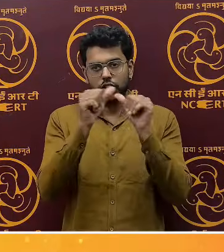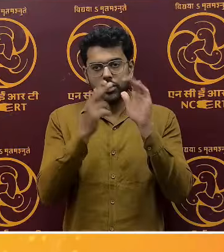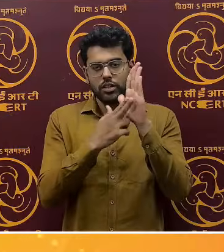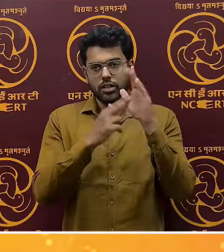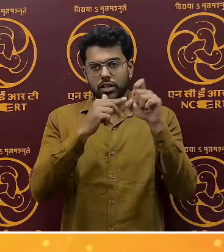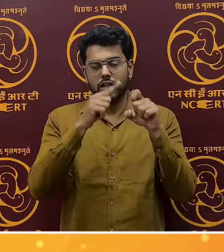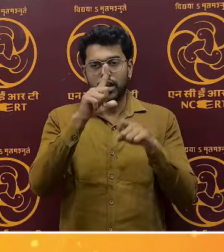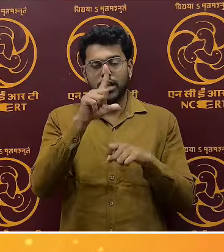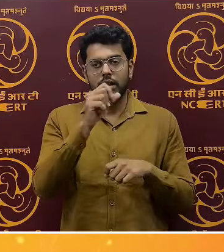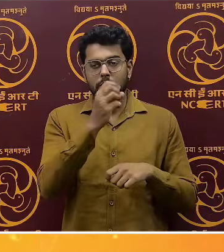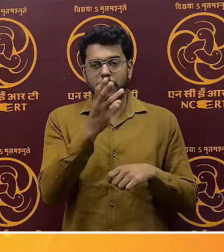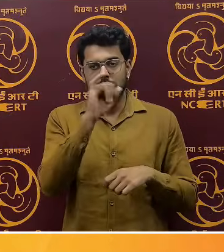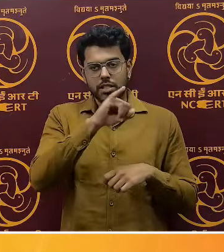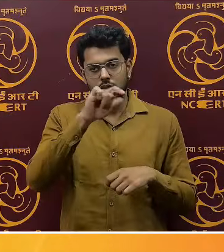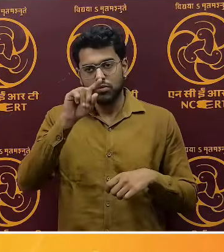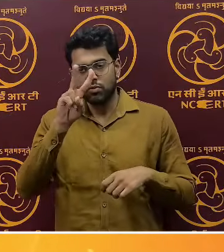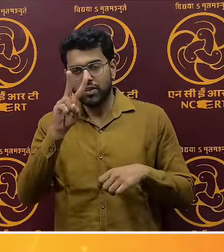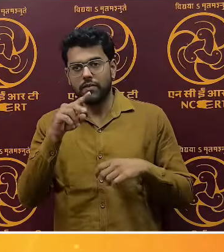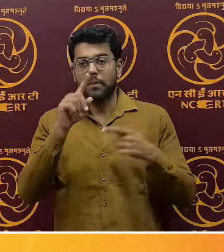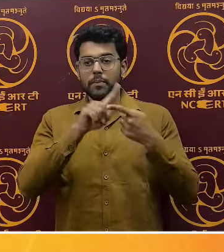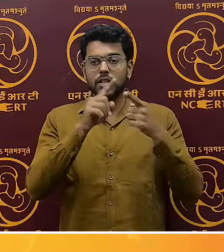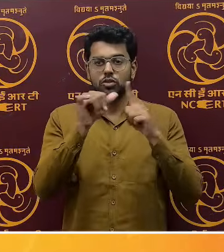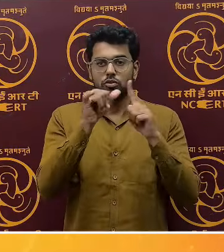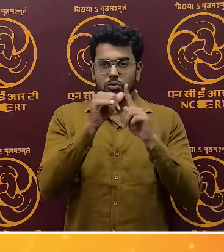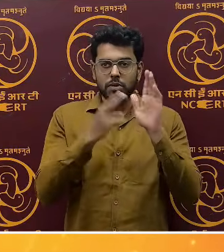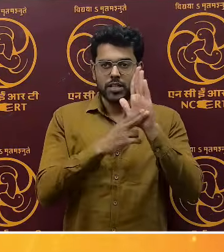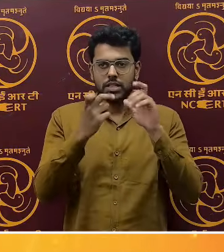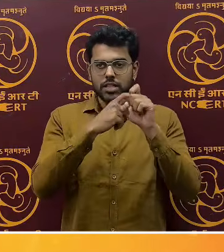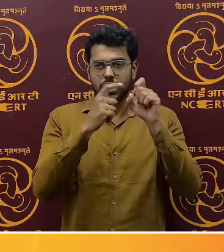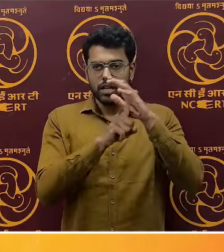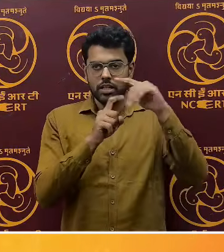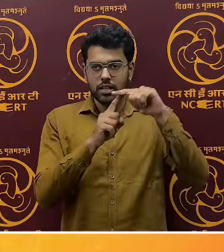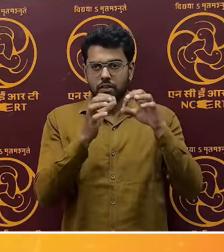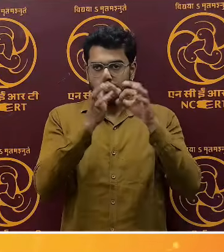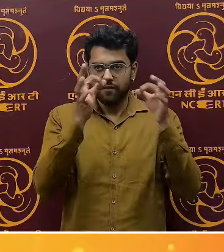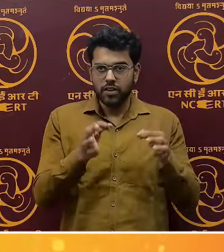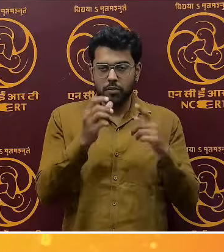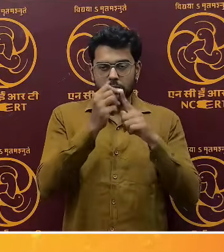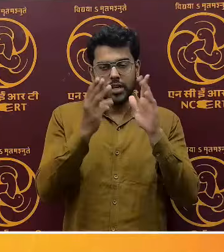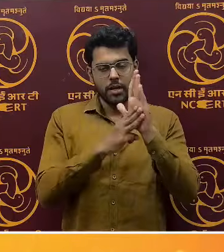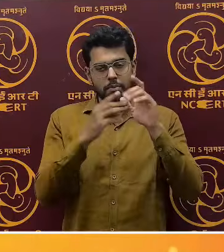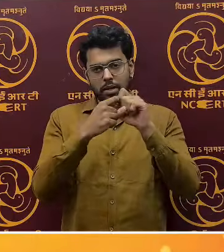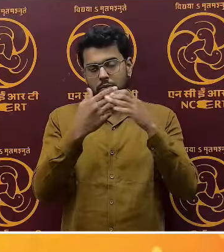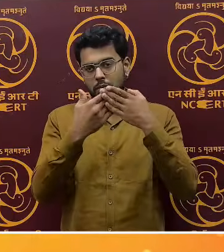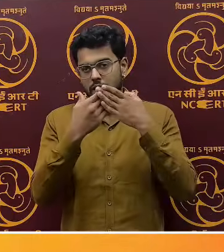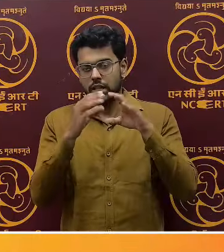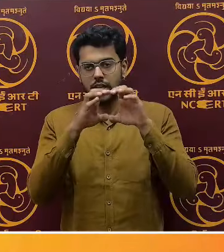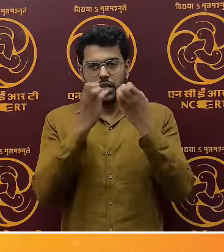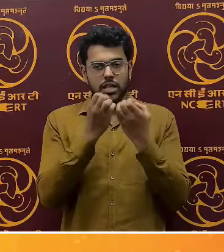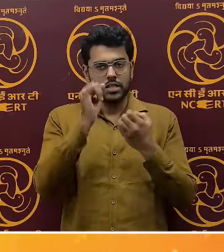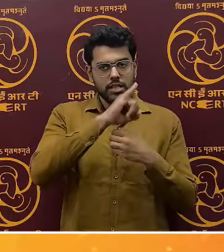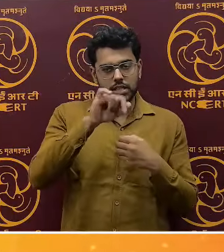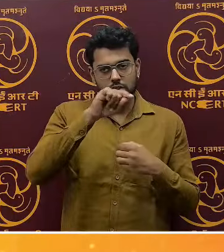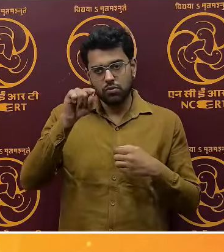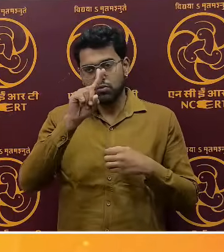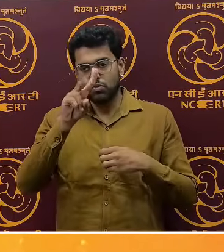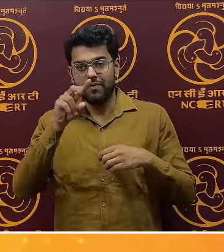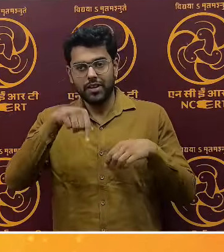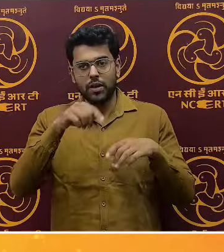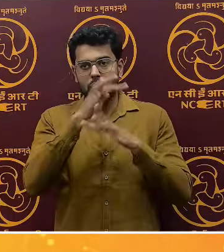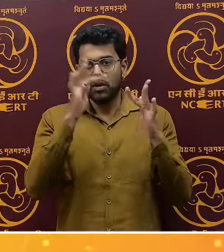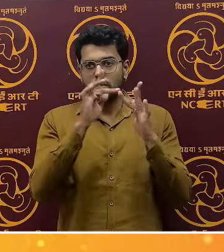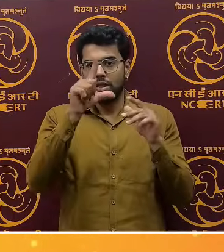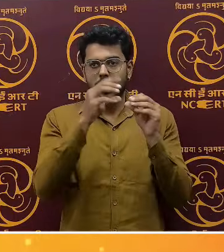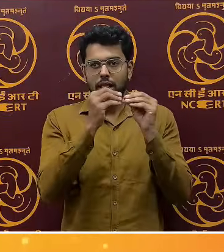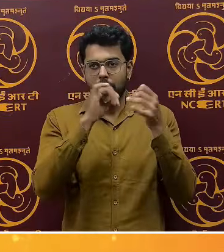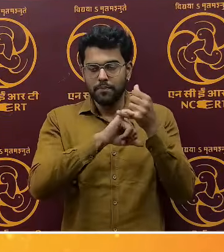our official YouTube channels which are NCERT official and NCERT PM eVidya class 6 to 12. This is our virtual lab session.